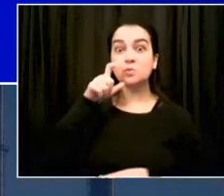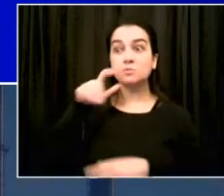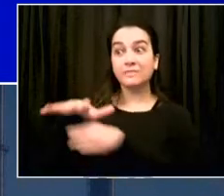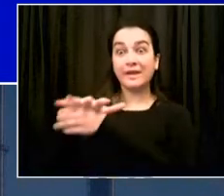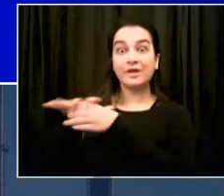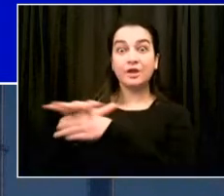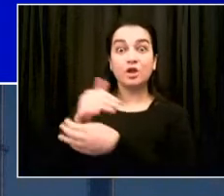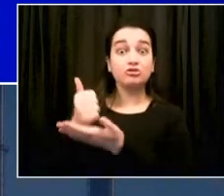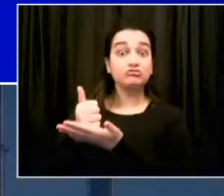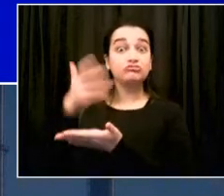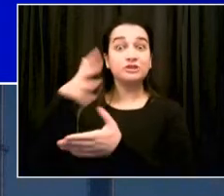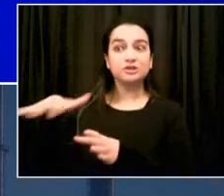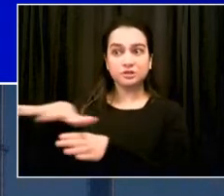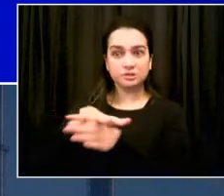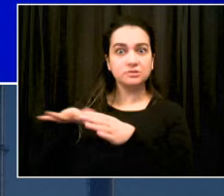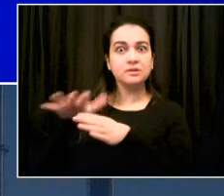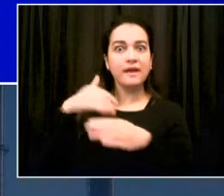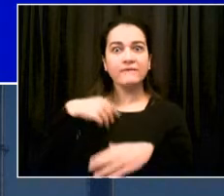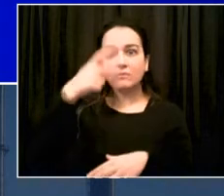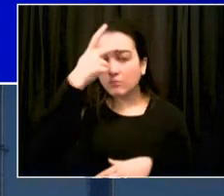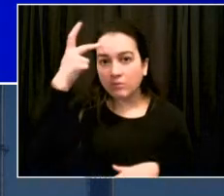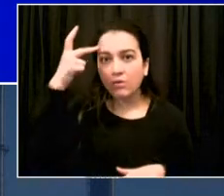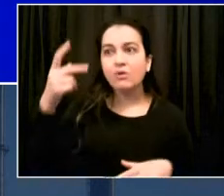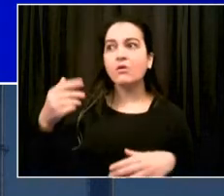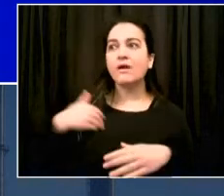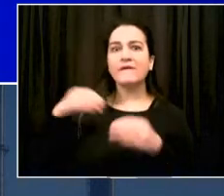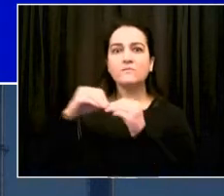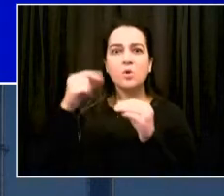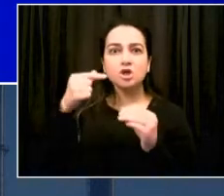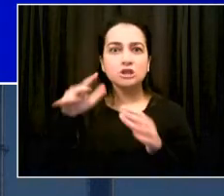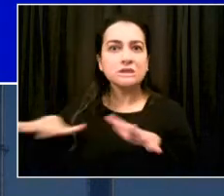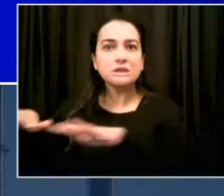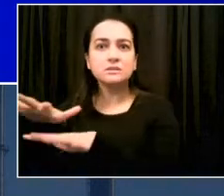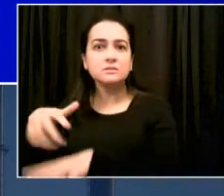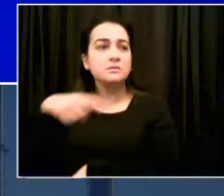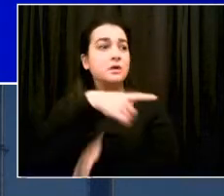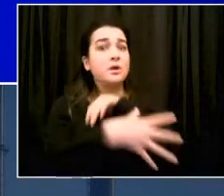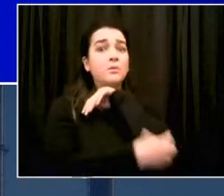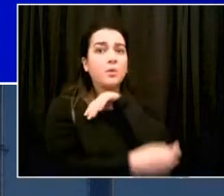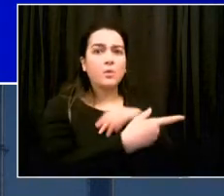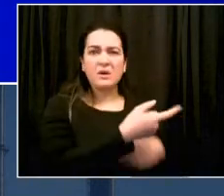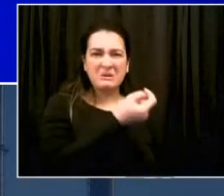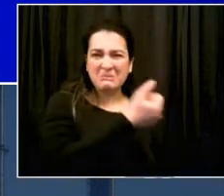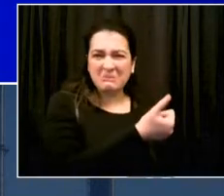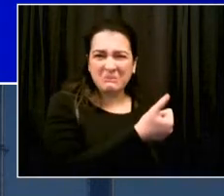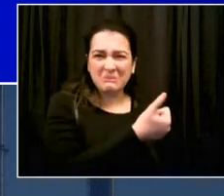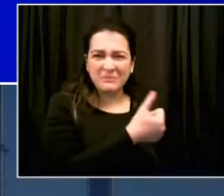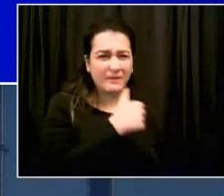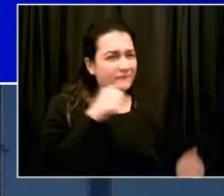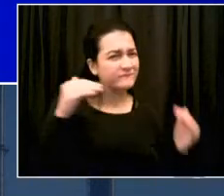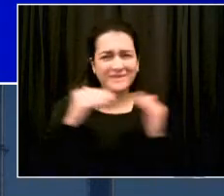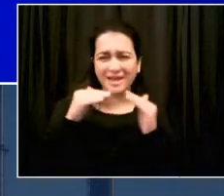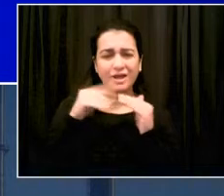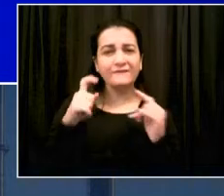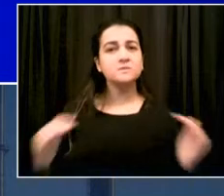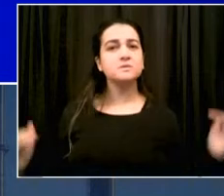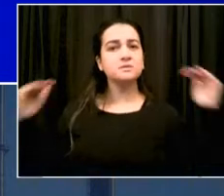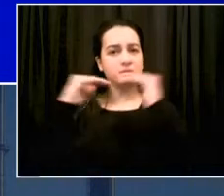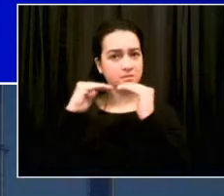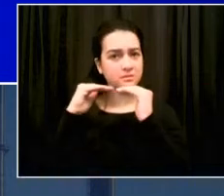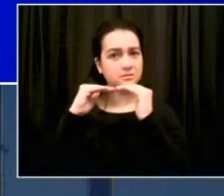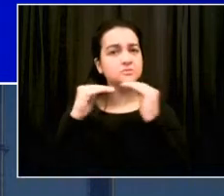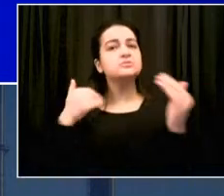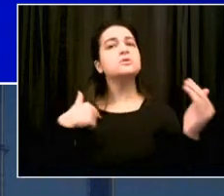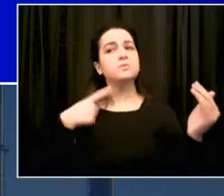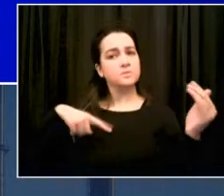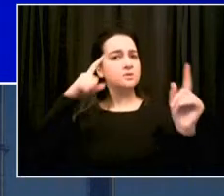when everyone knows they're being treated fairly, that's what a sustainable city looks like. Not just sustainable in the environmental sense, sustainable in the human